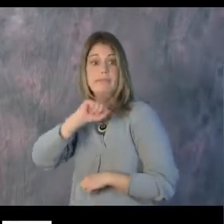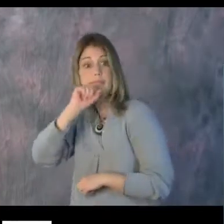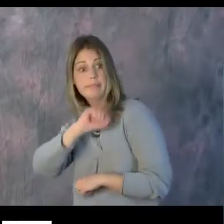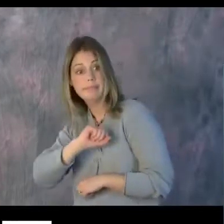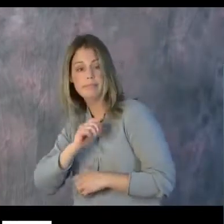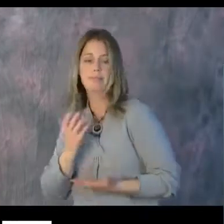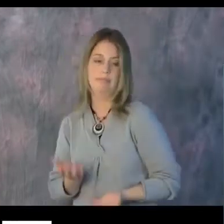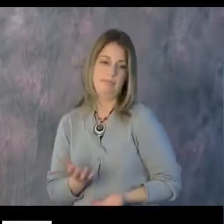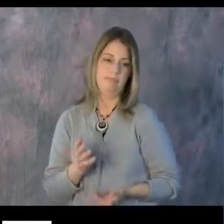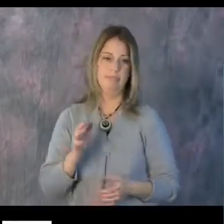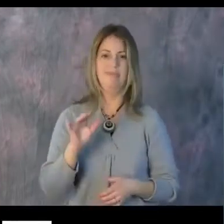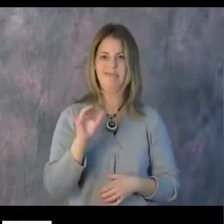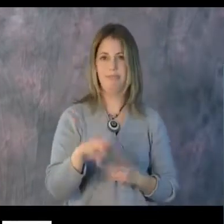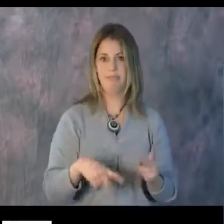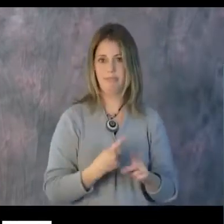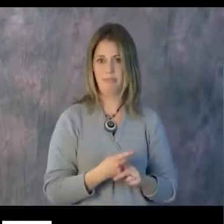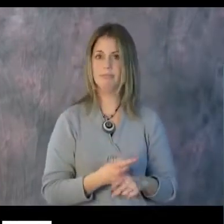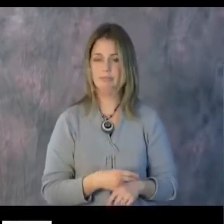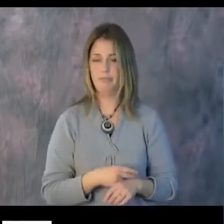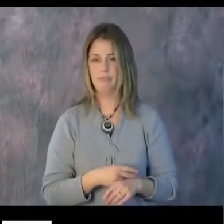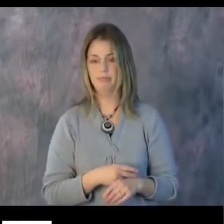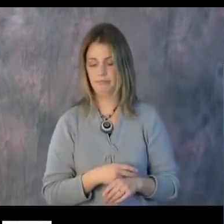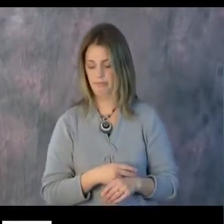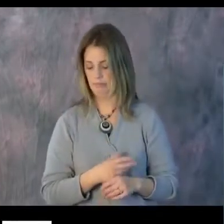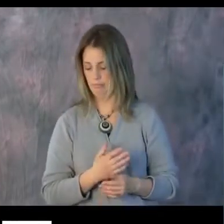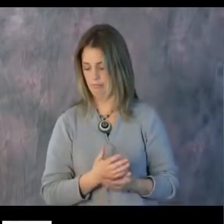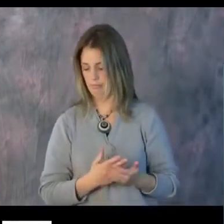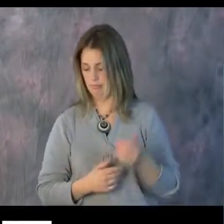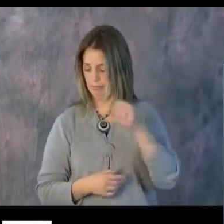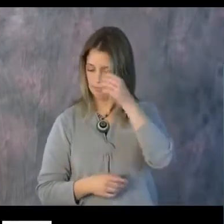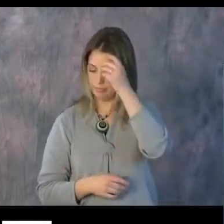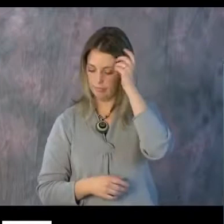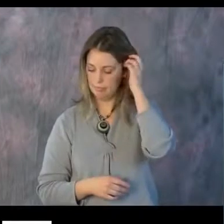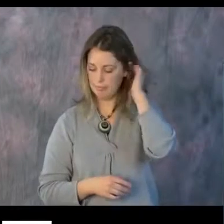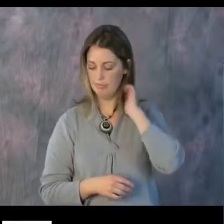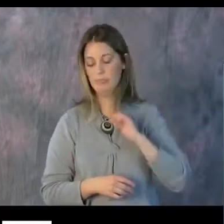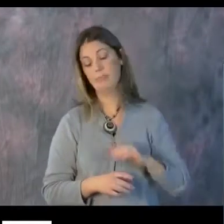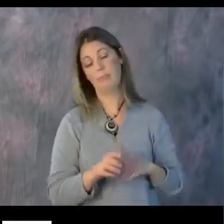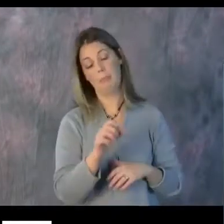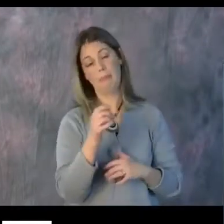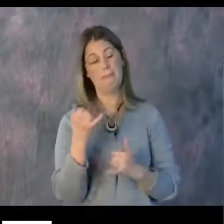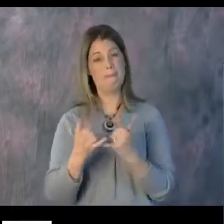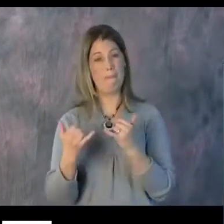or shopping, maybe go out for ice cream, that type of thing.